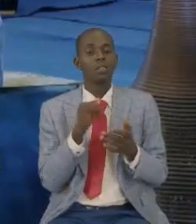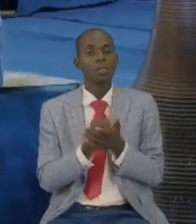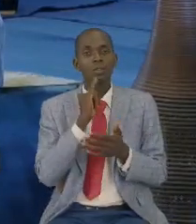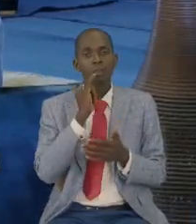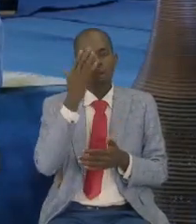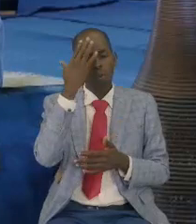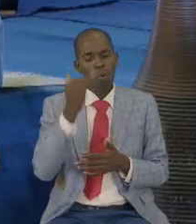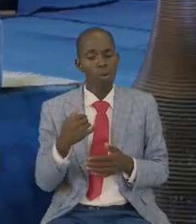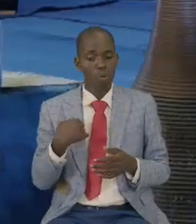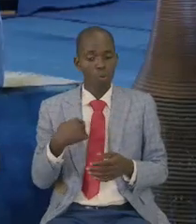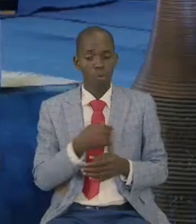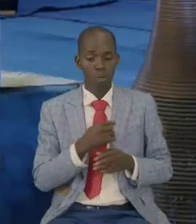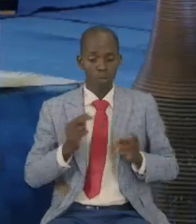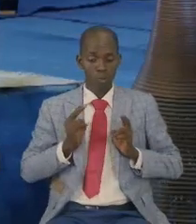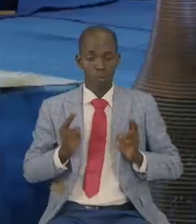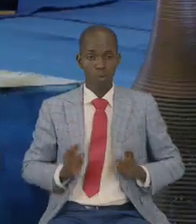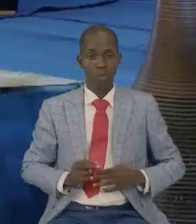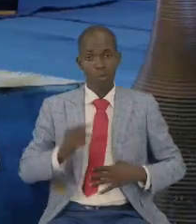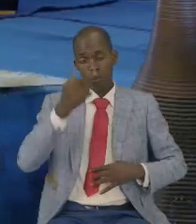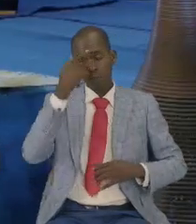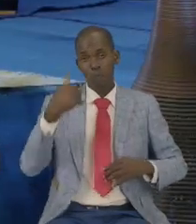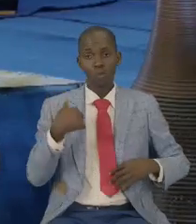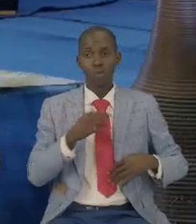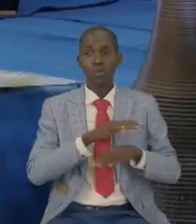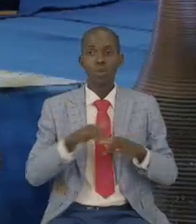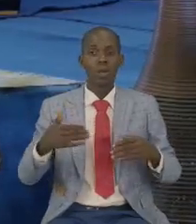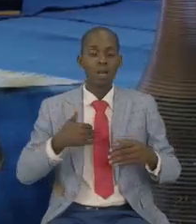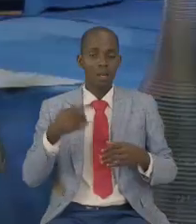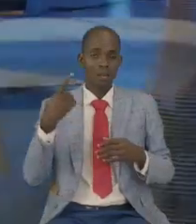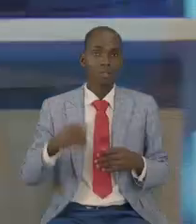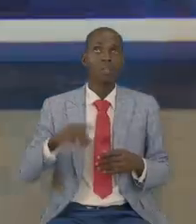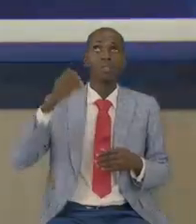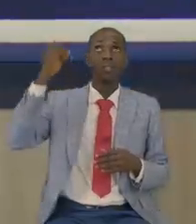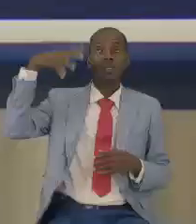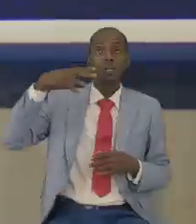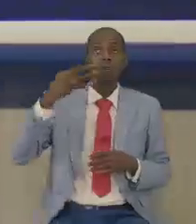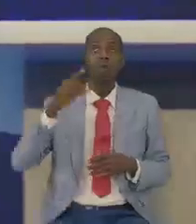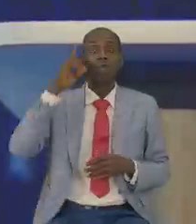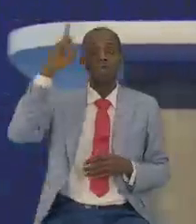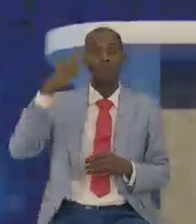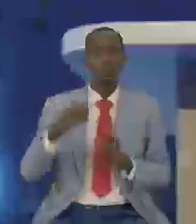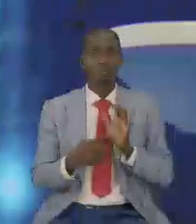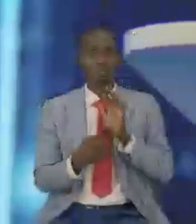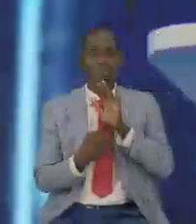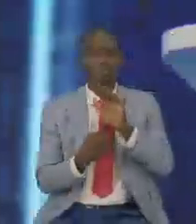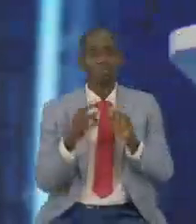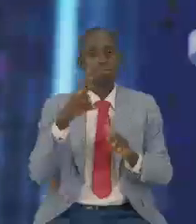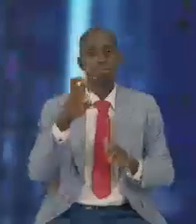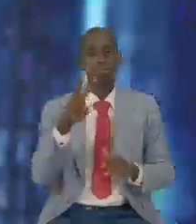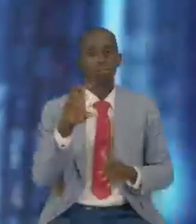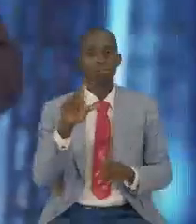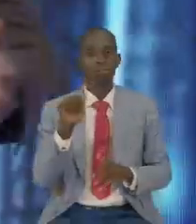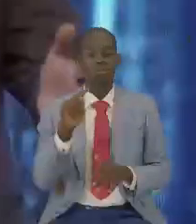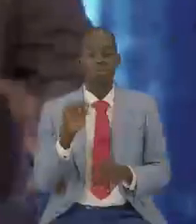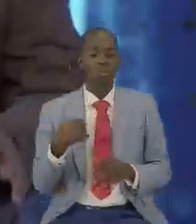didn't have the light of his revelation, we're trying to walk in darkness, and you fell into that, and then you got